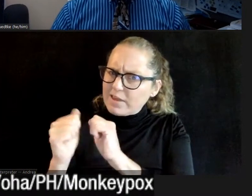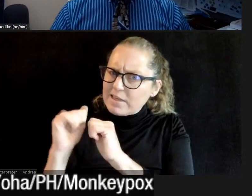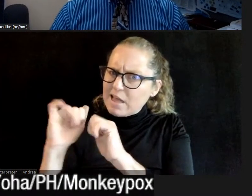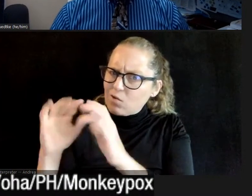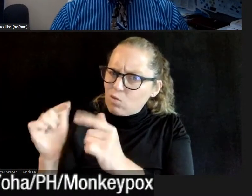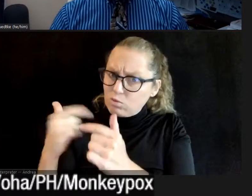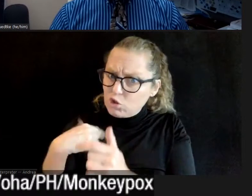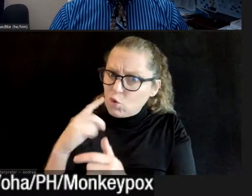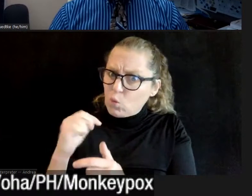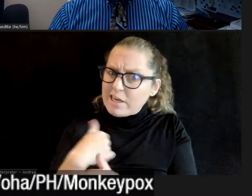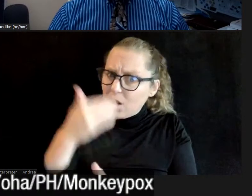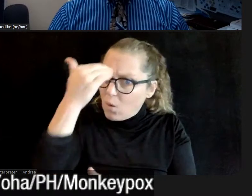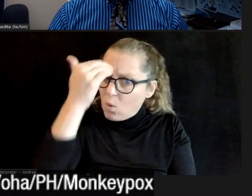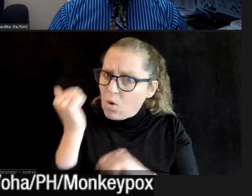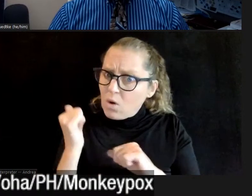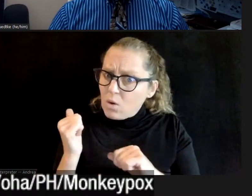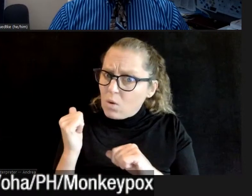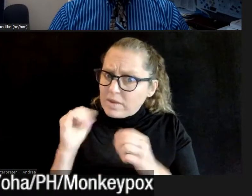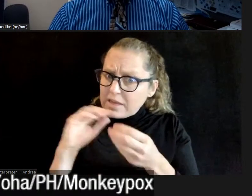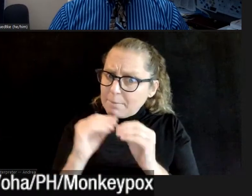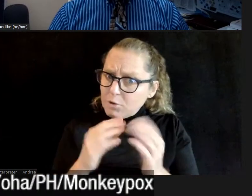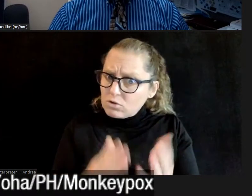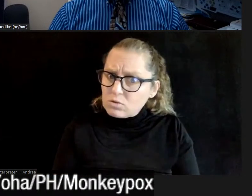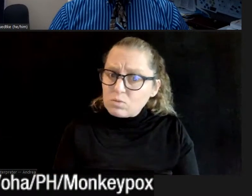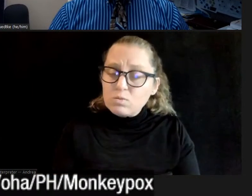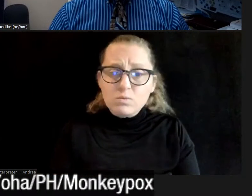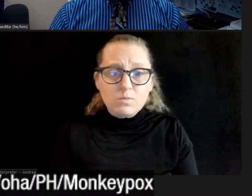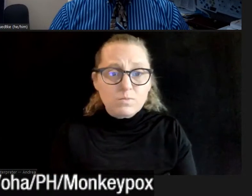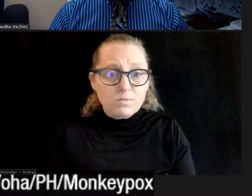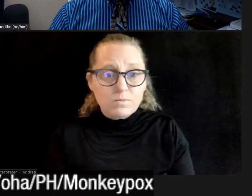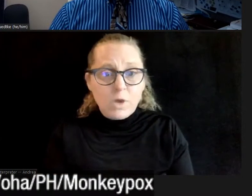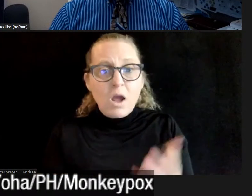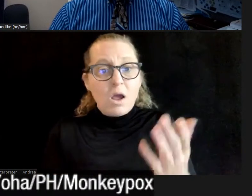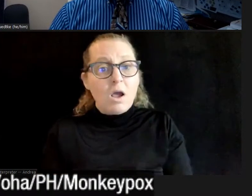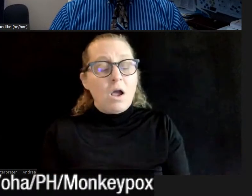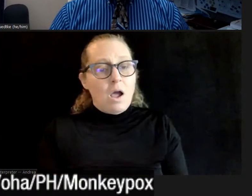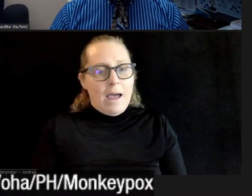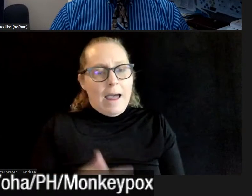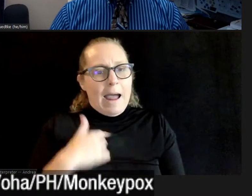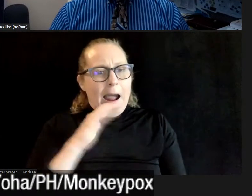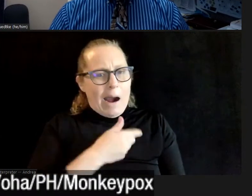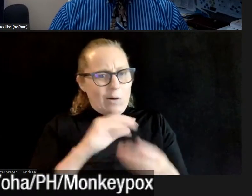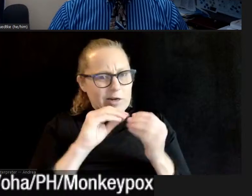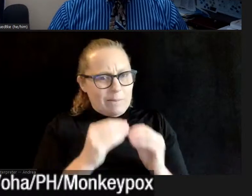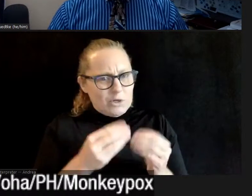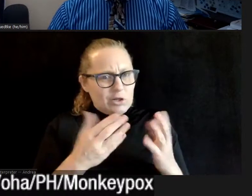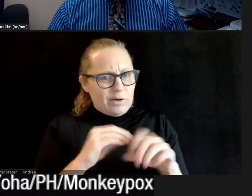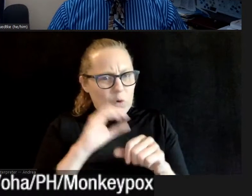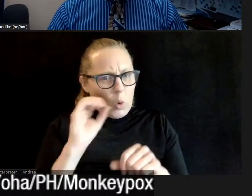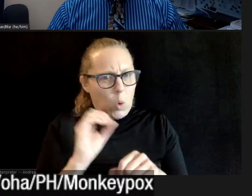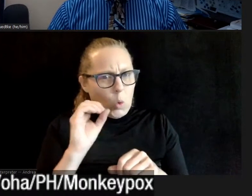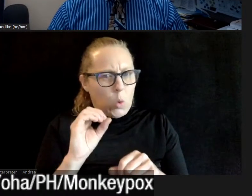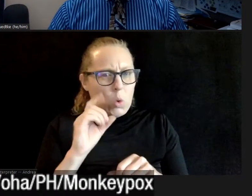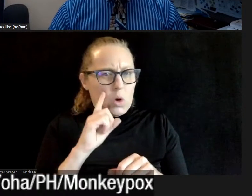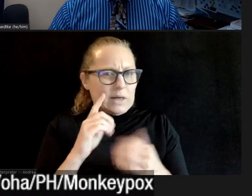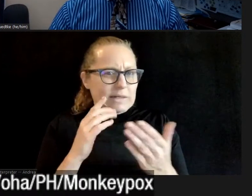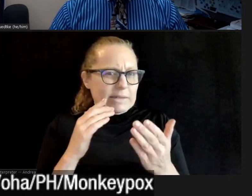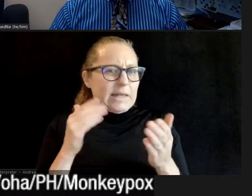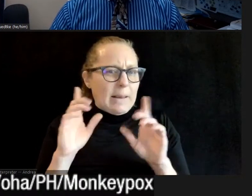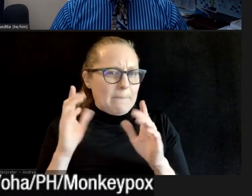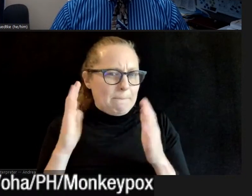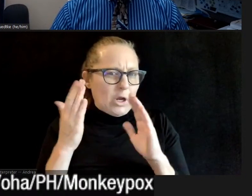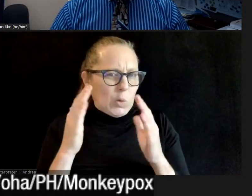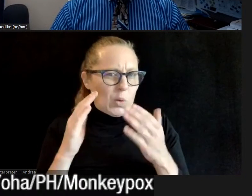Do we know those numbers? So our numbers here in Oregon mirror the national numbers, and